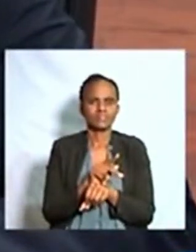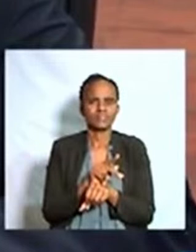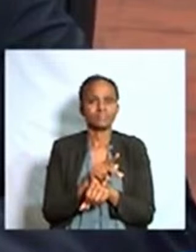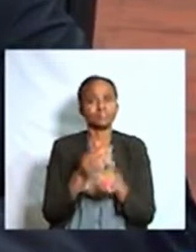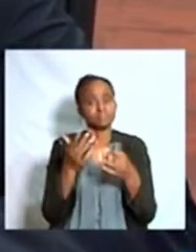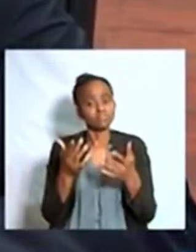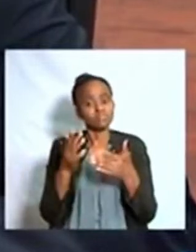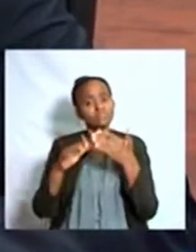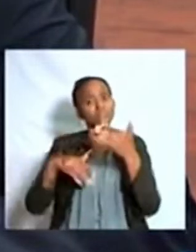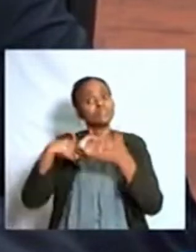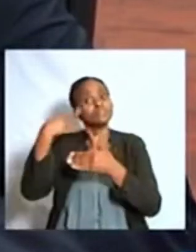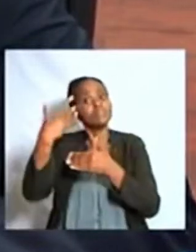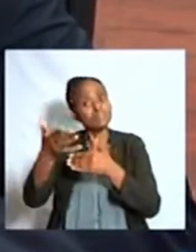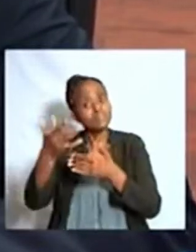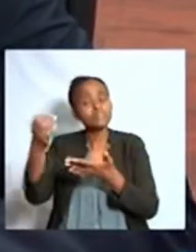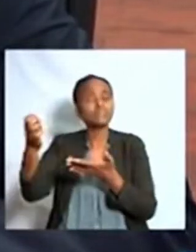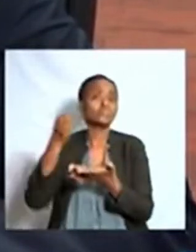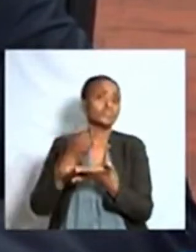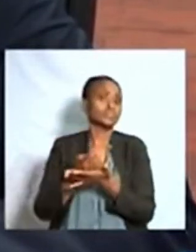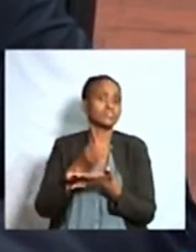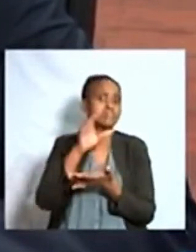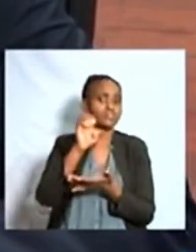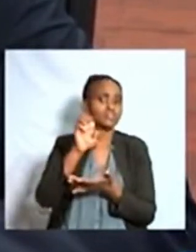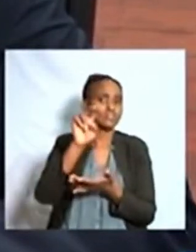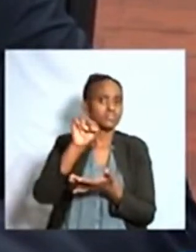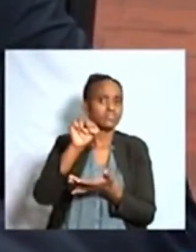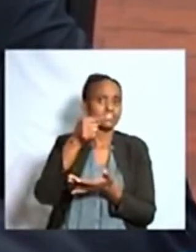Later, engaged.